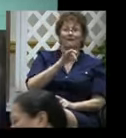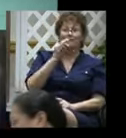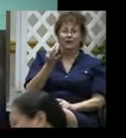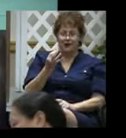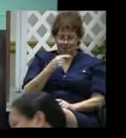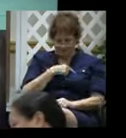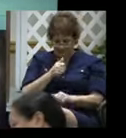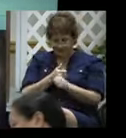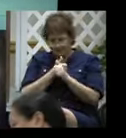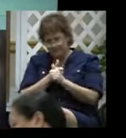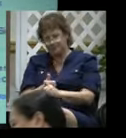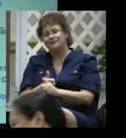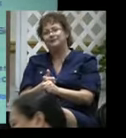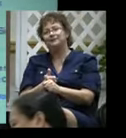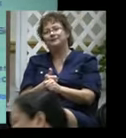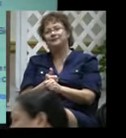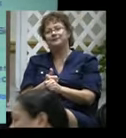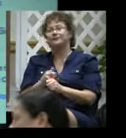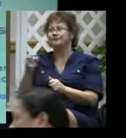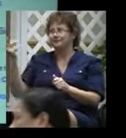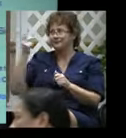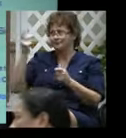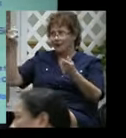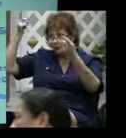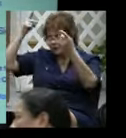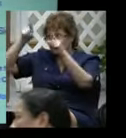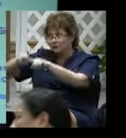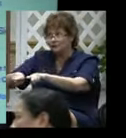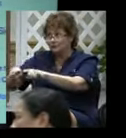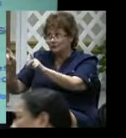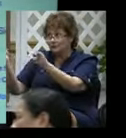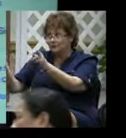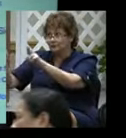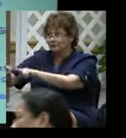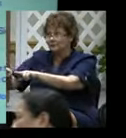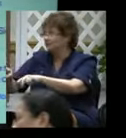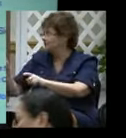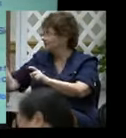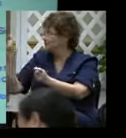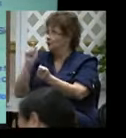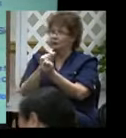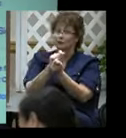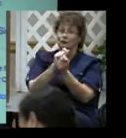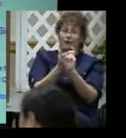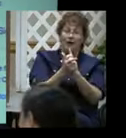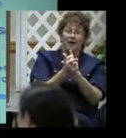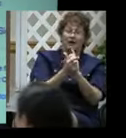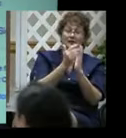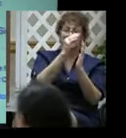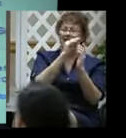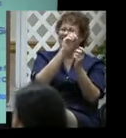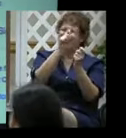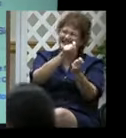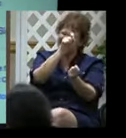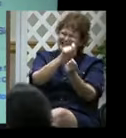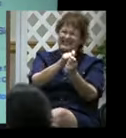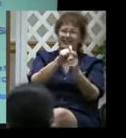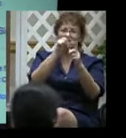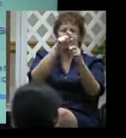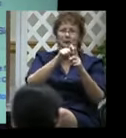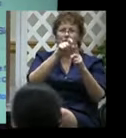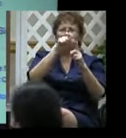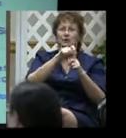an official version of the treaty. So here's the translated version. And I followed the exact terminology in the